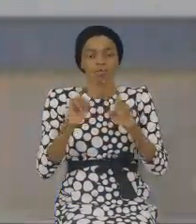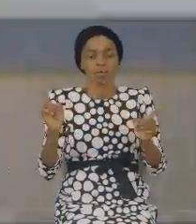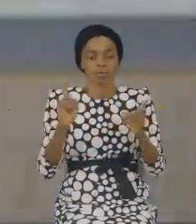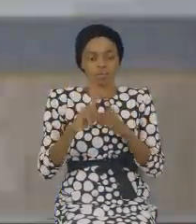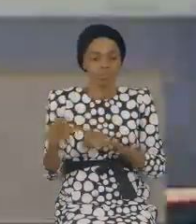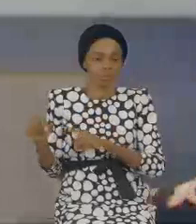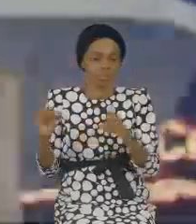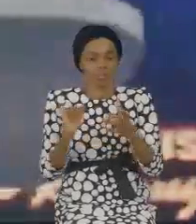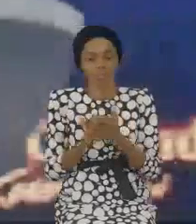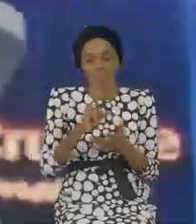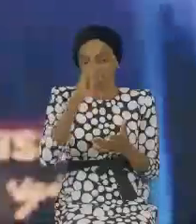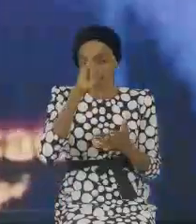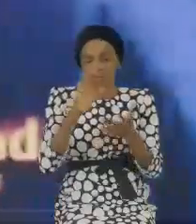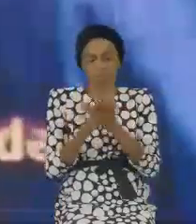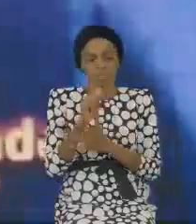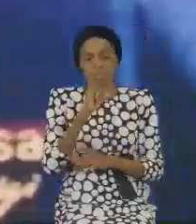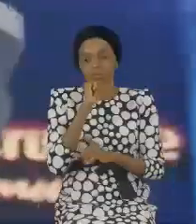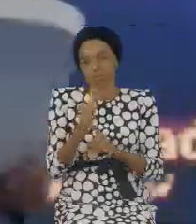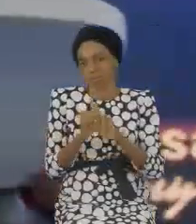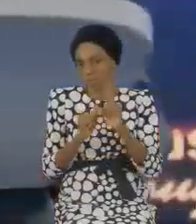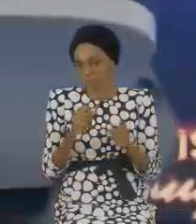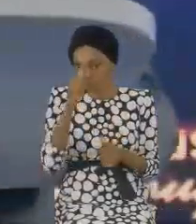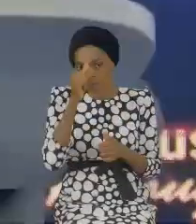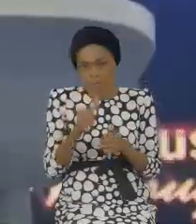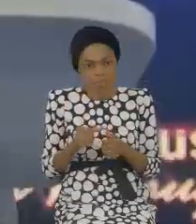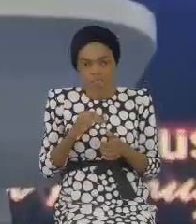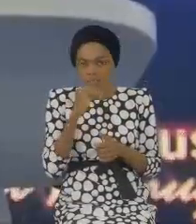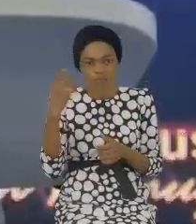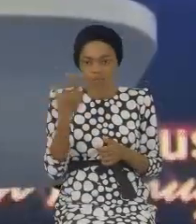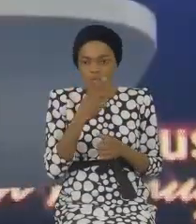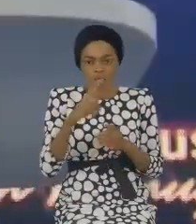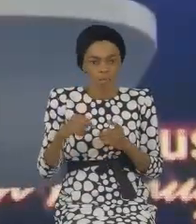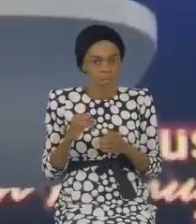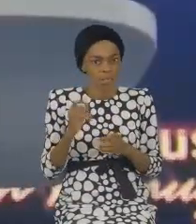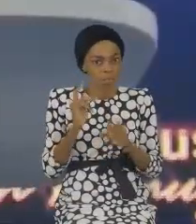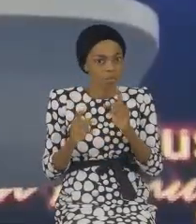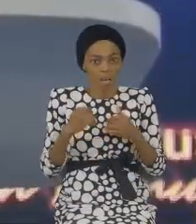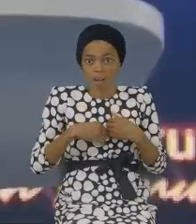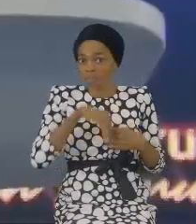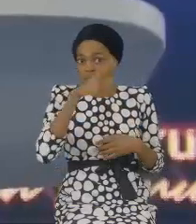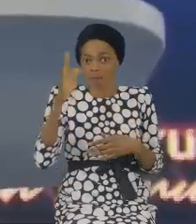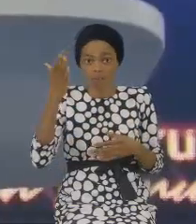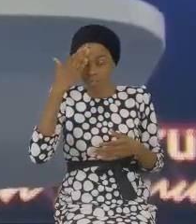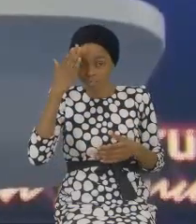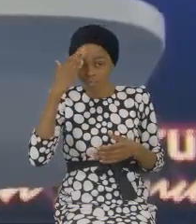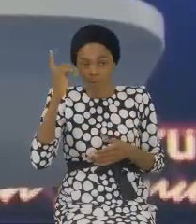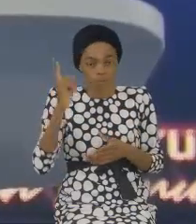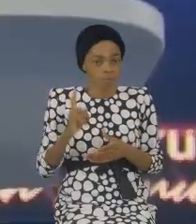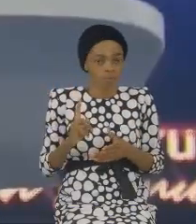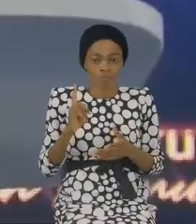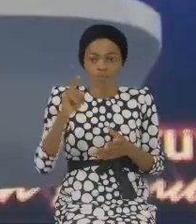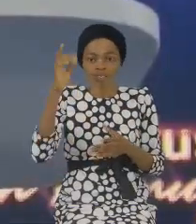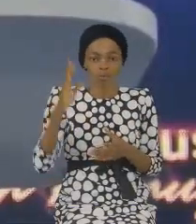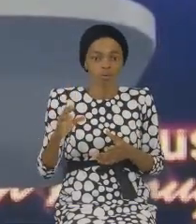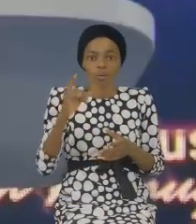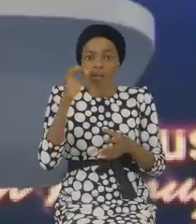them that believed not. Remember, it's not talking about those who have never known the miracles of the Lord. It's talking